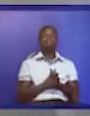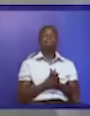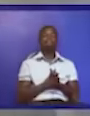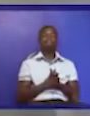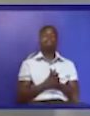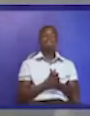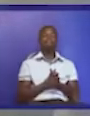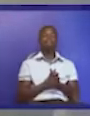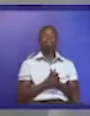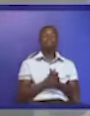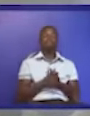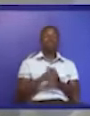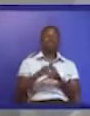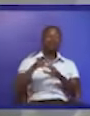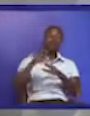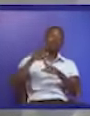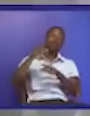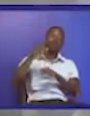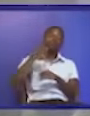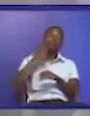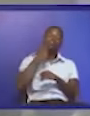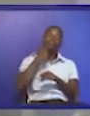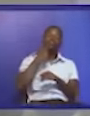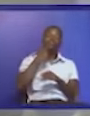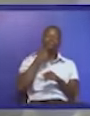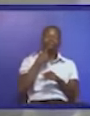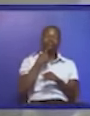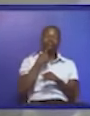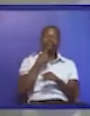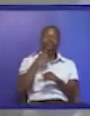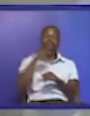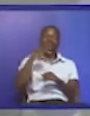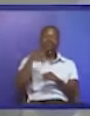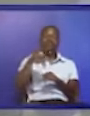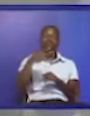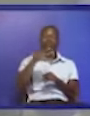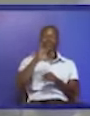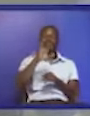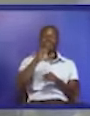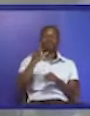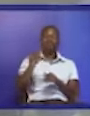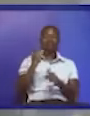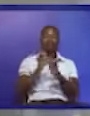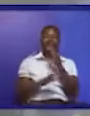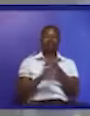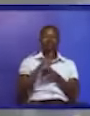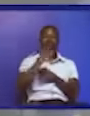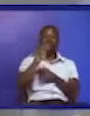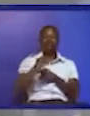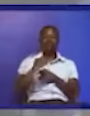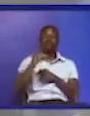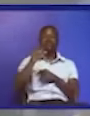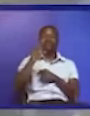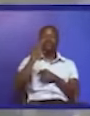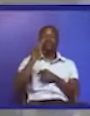Paul said, don't forget our text, Philippians 1, 18